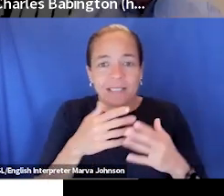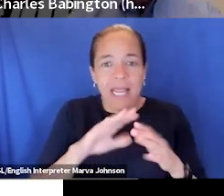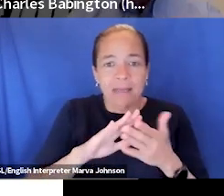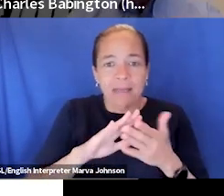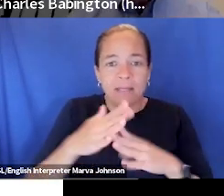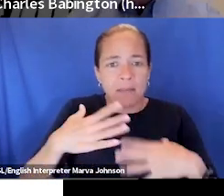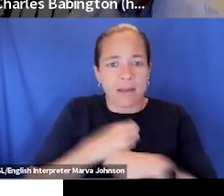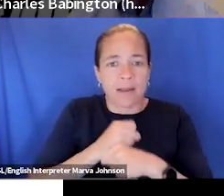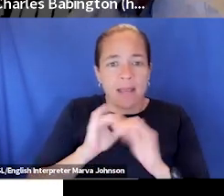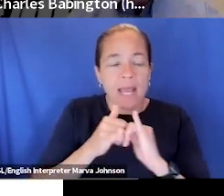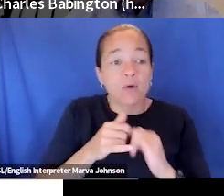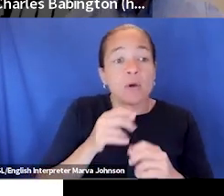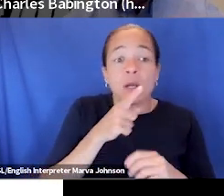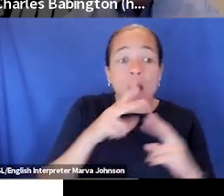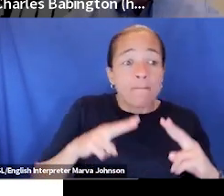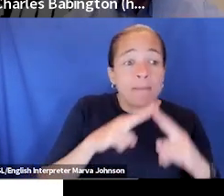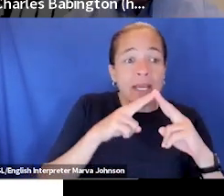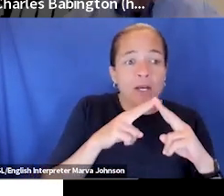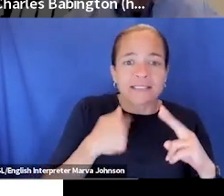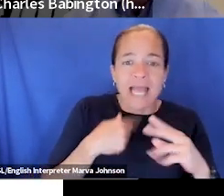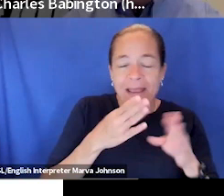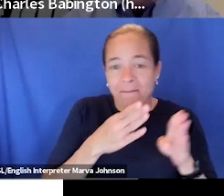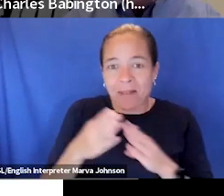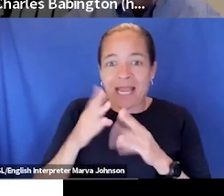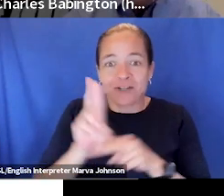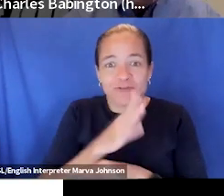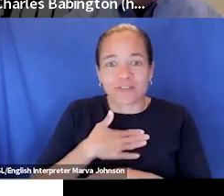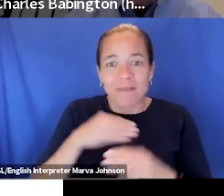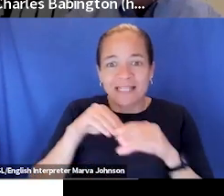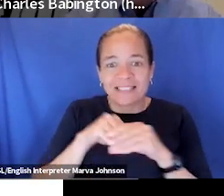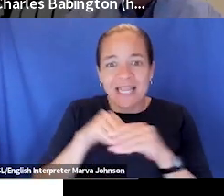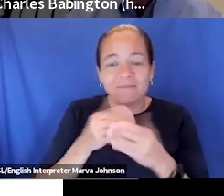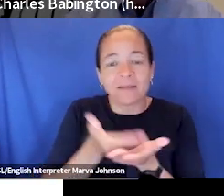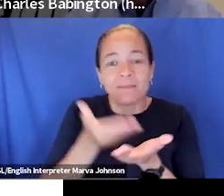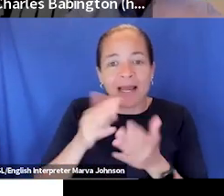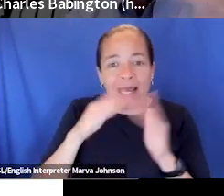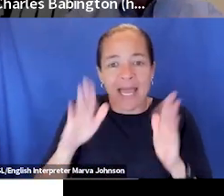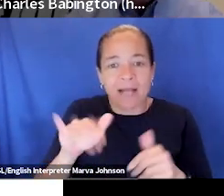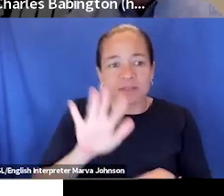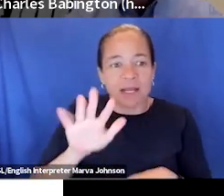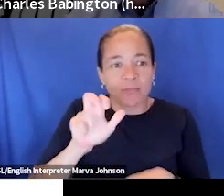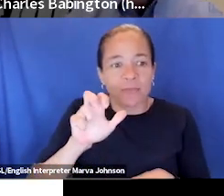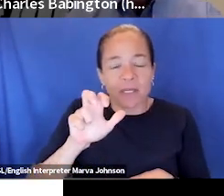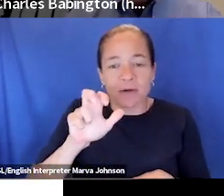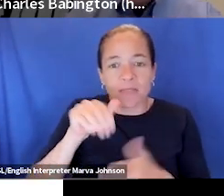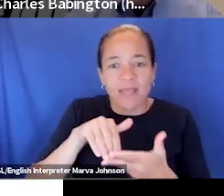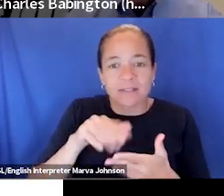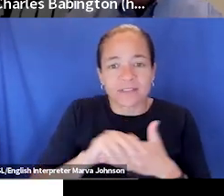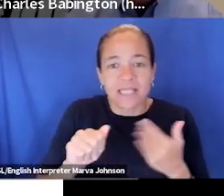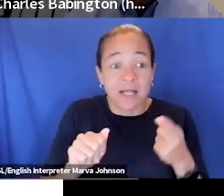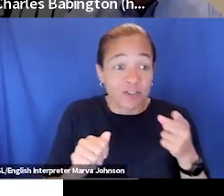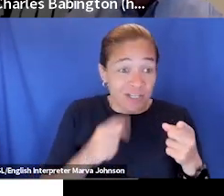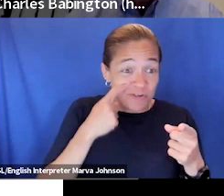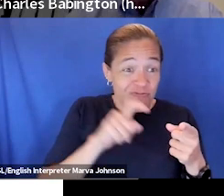to use my savings to buy a house for about $300,000. You see how every one of those words that I